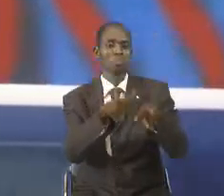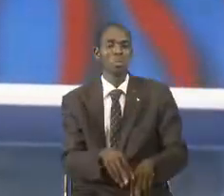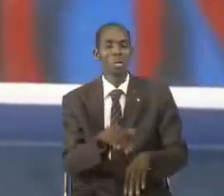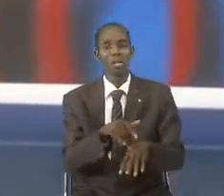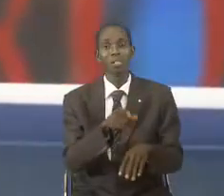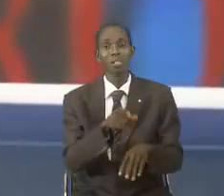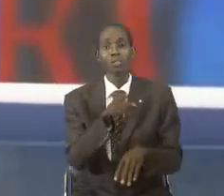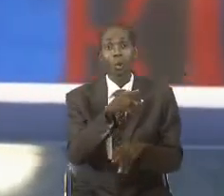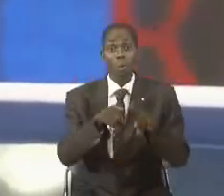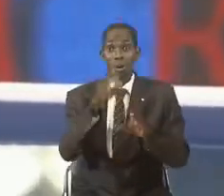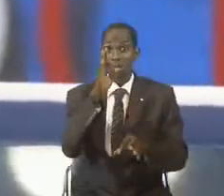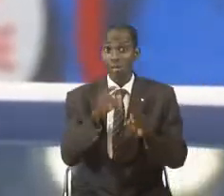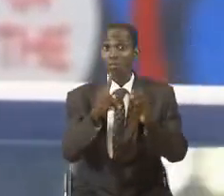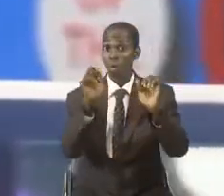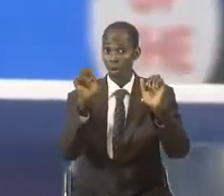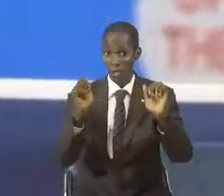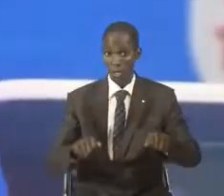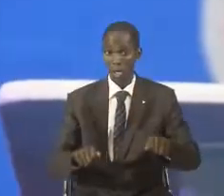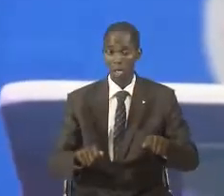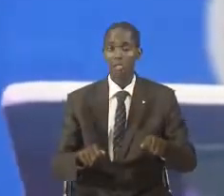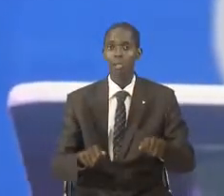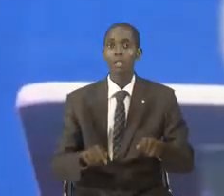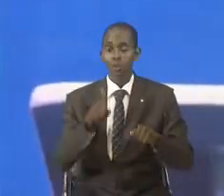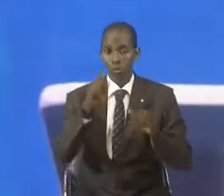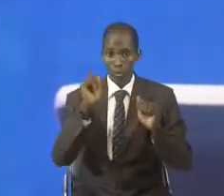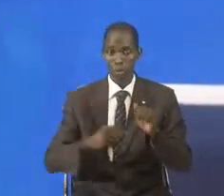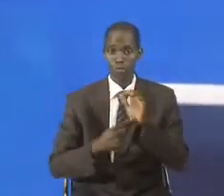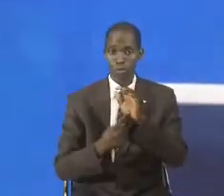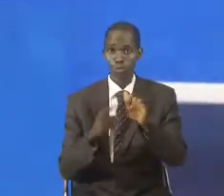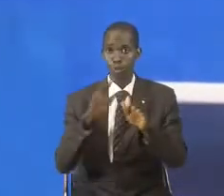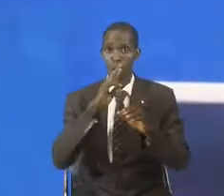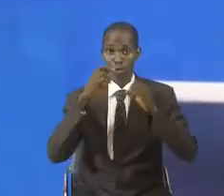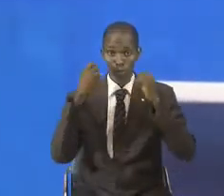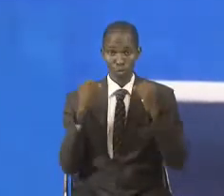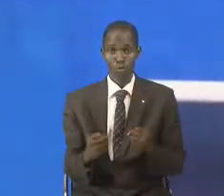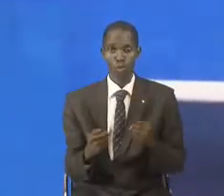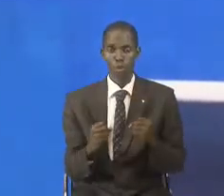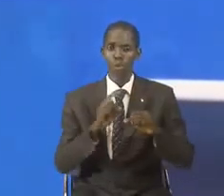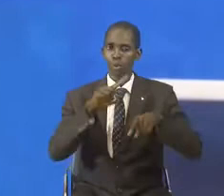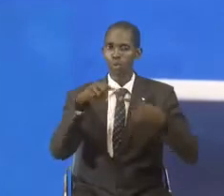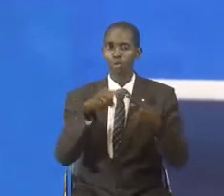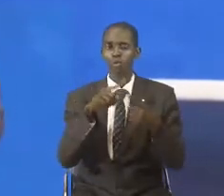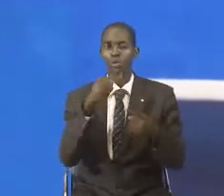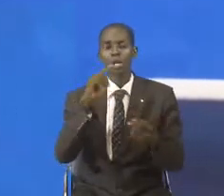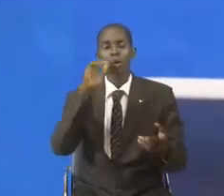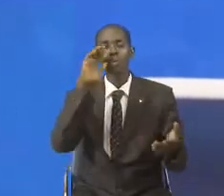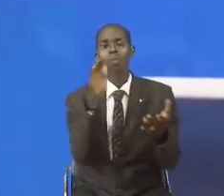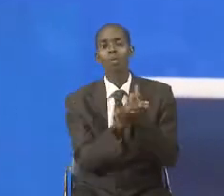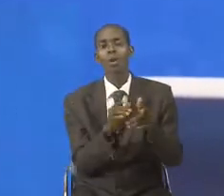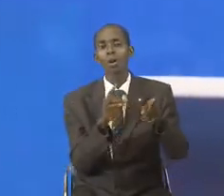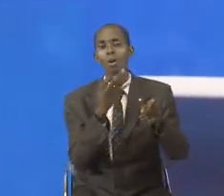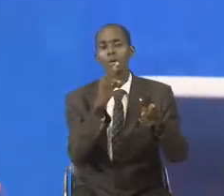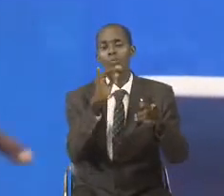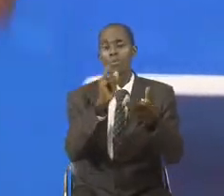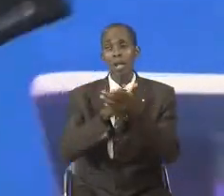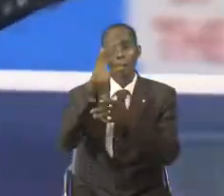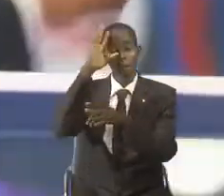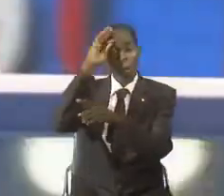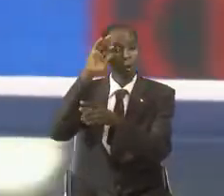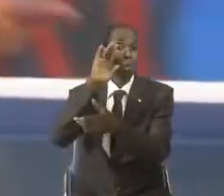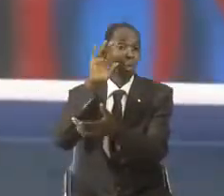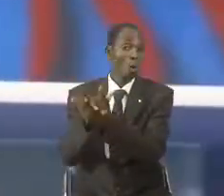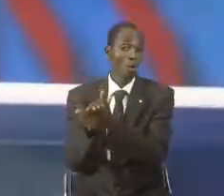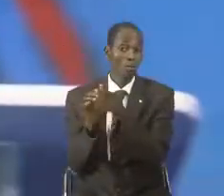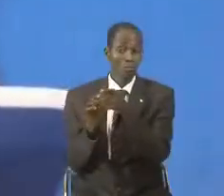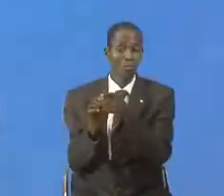what to do, you know, everybody will be looking at you down there. But if you can, take the bull by the horn and